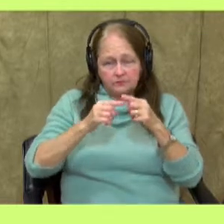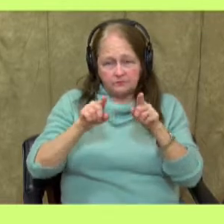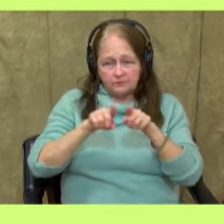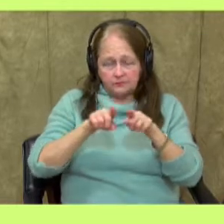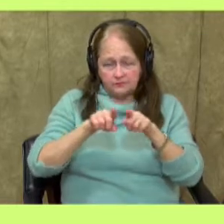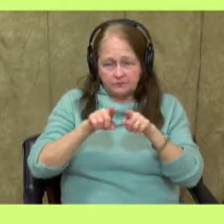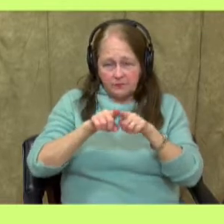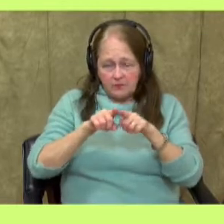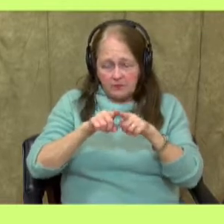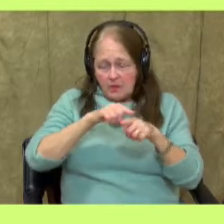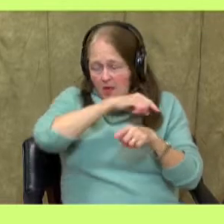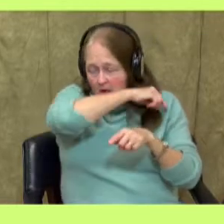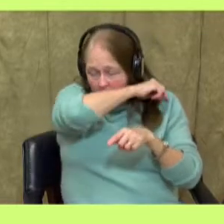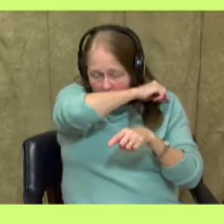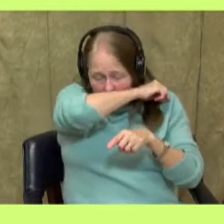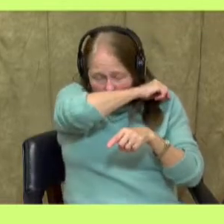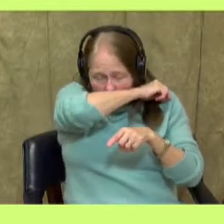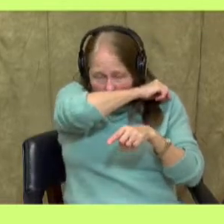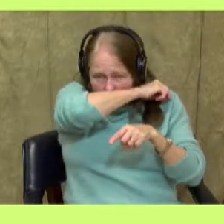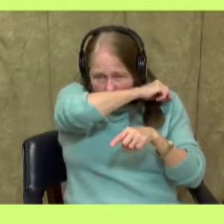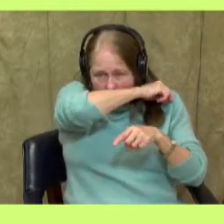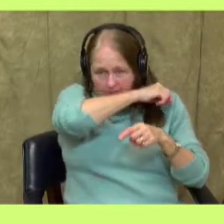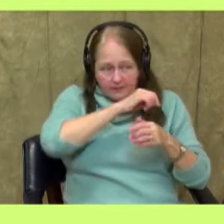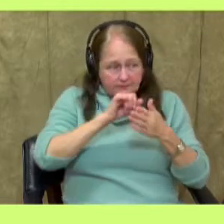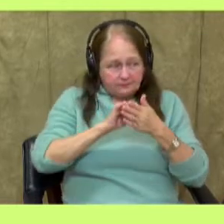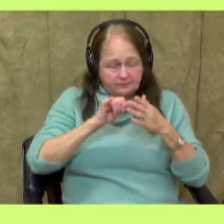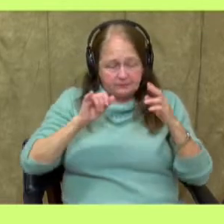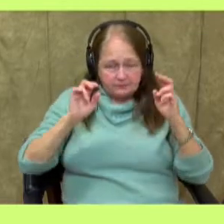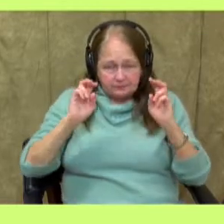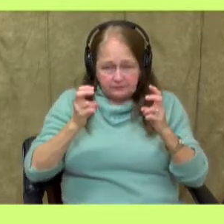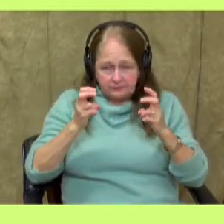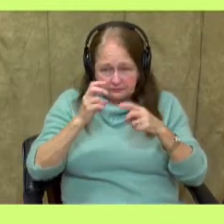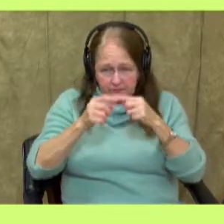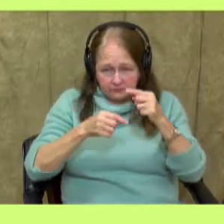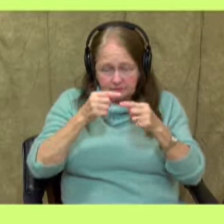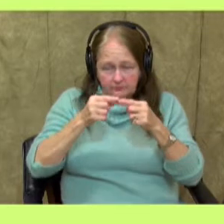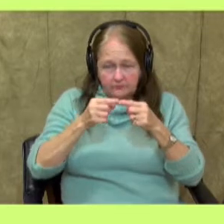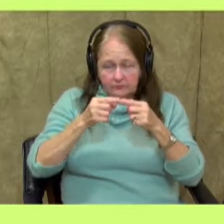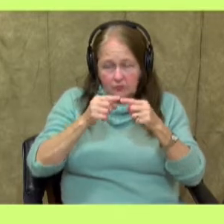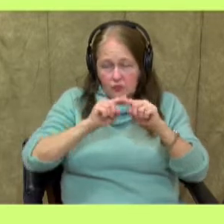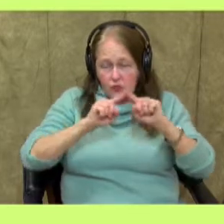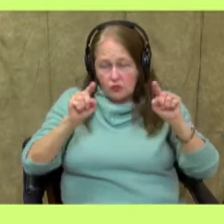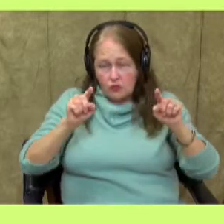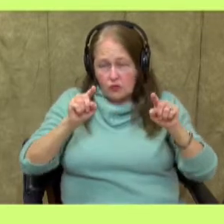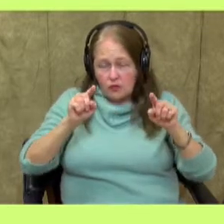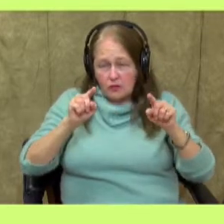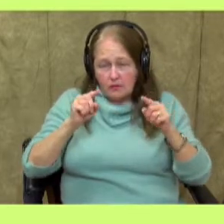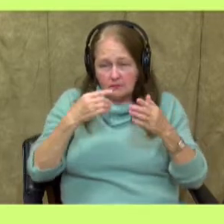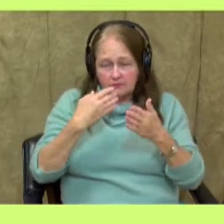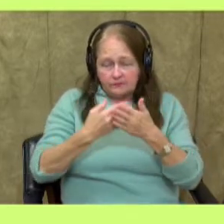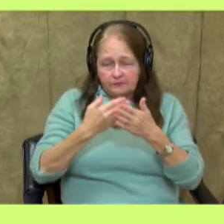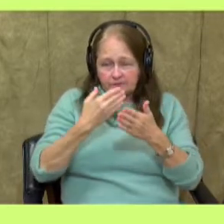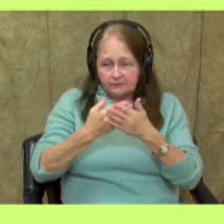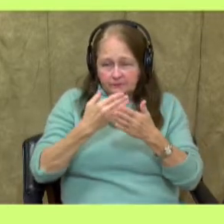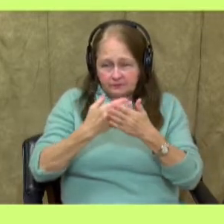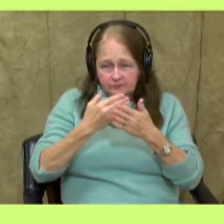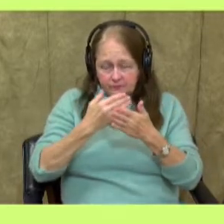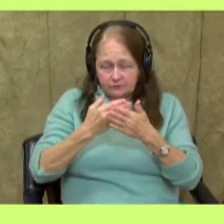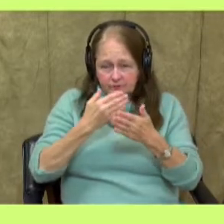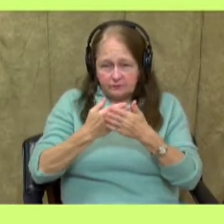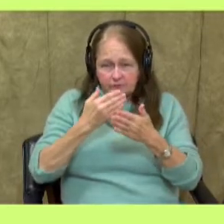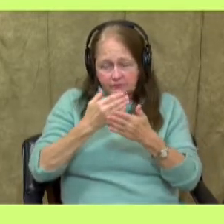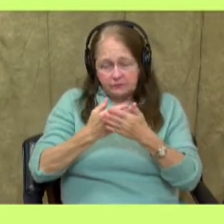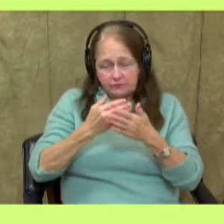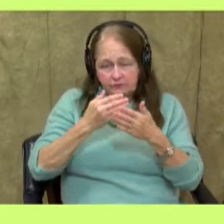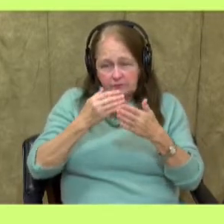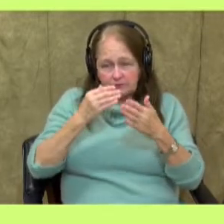topic and how that shapes their presentation of key information by emphasizing different evidence or advancing different